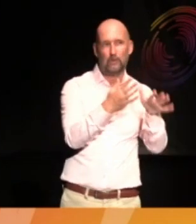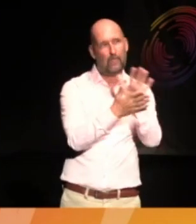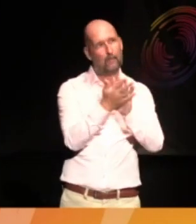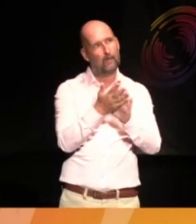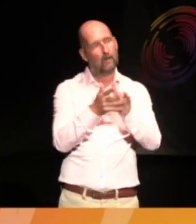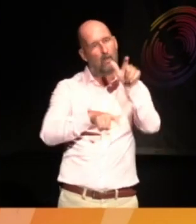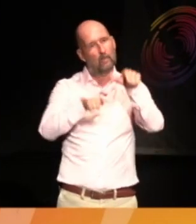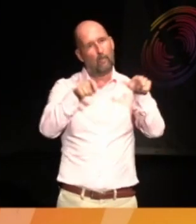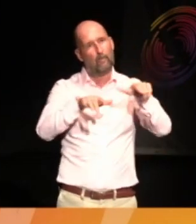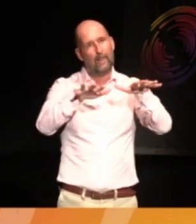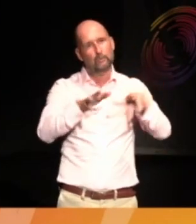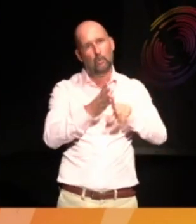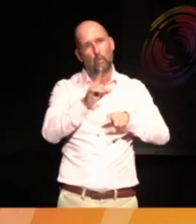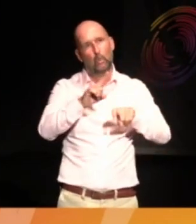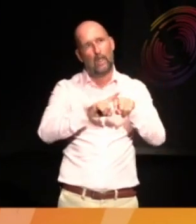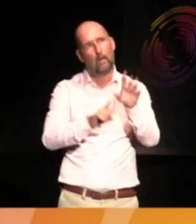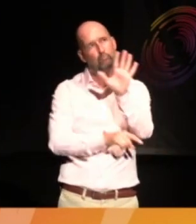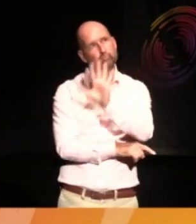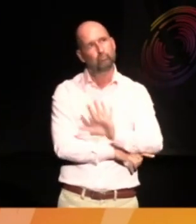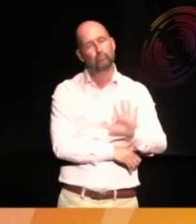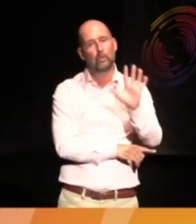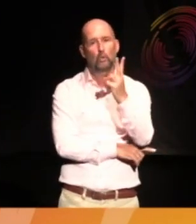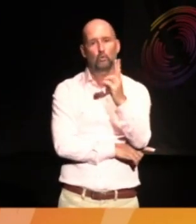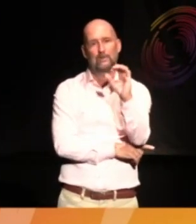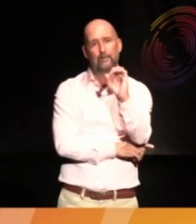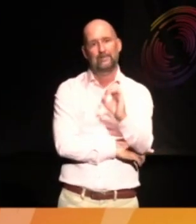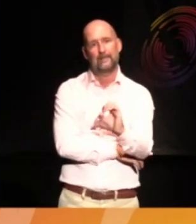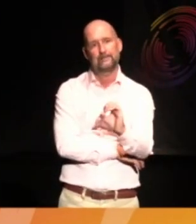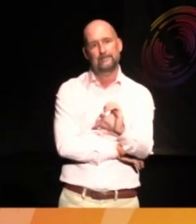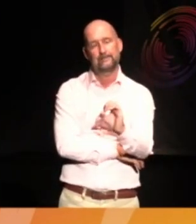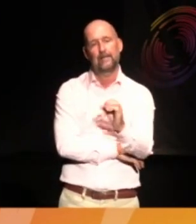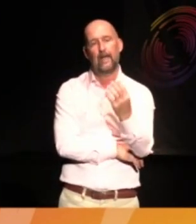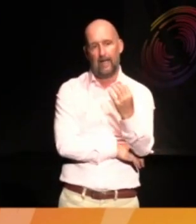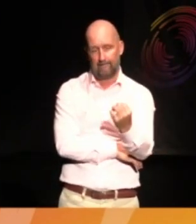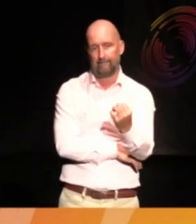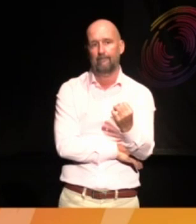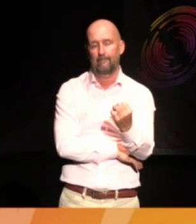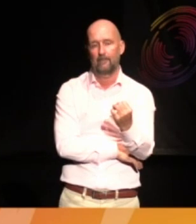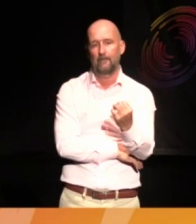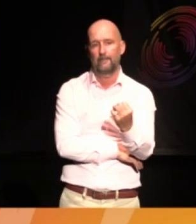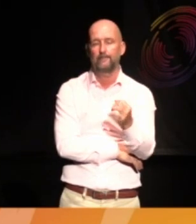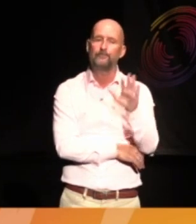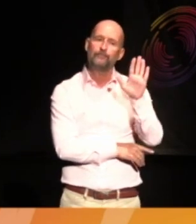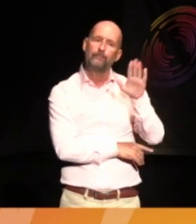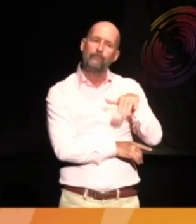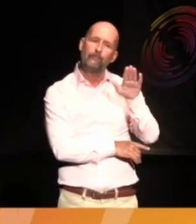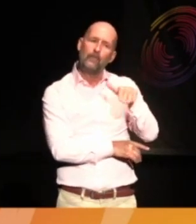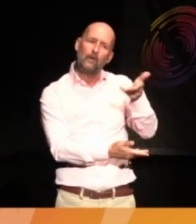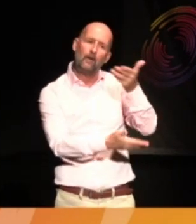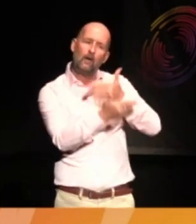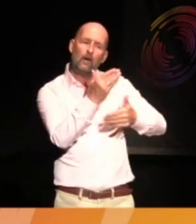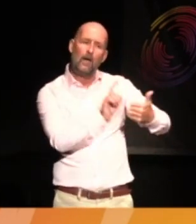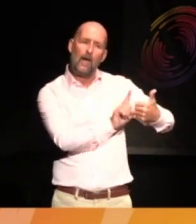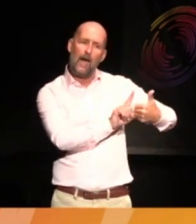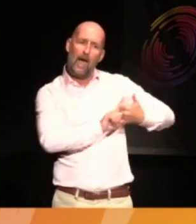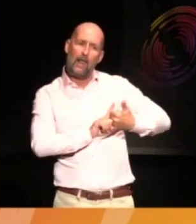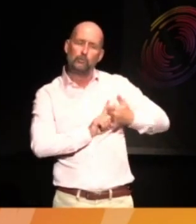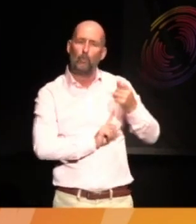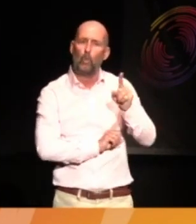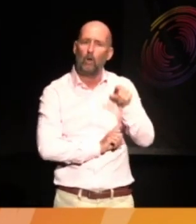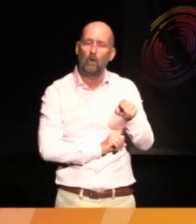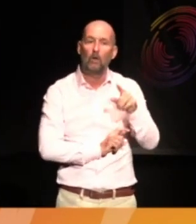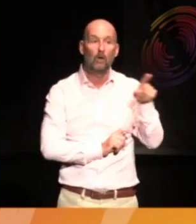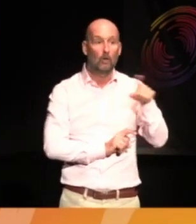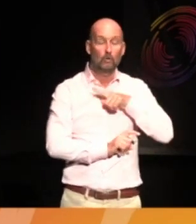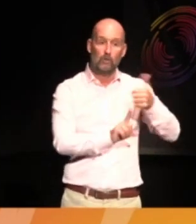population are impacted. Leena, talk to us about what allyship can look like. For me, allyship is about lifting